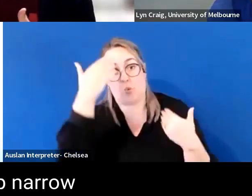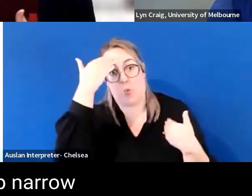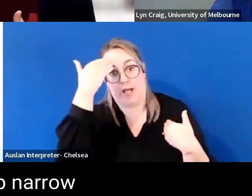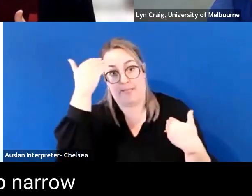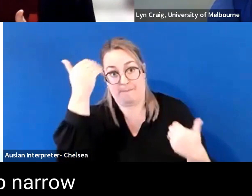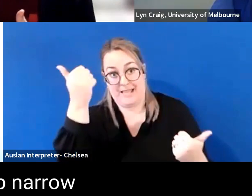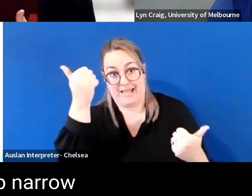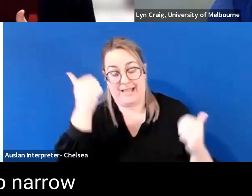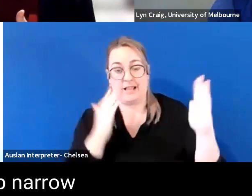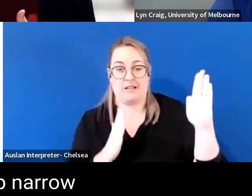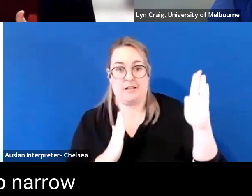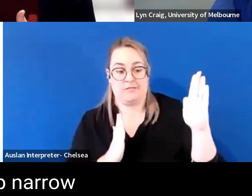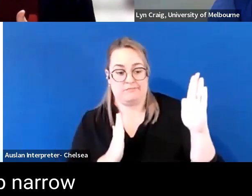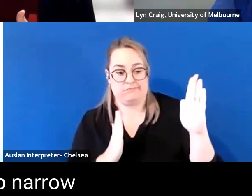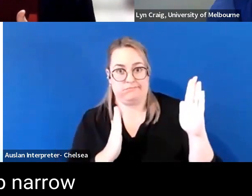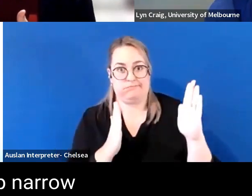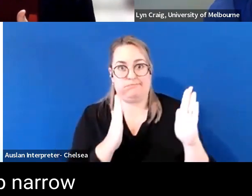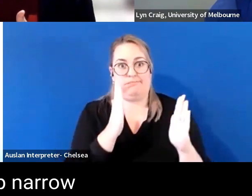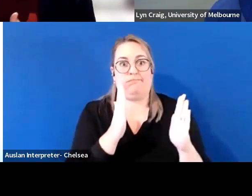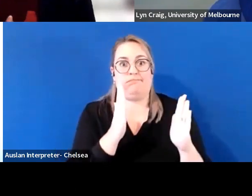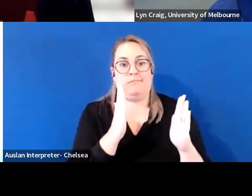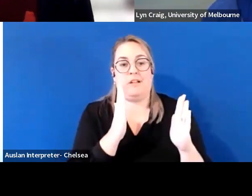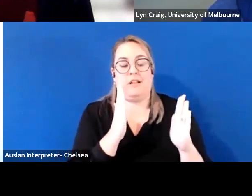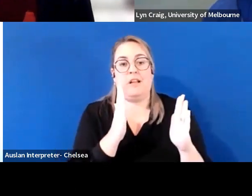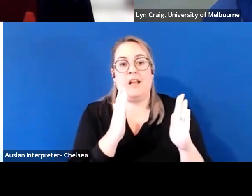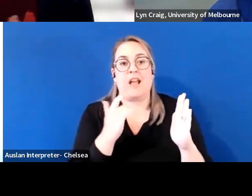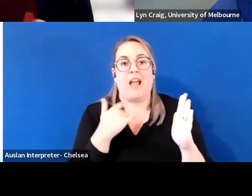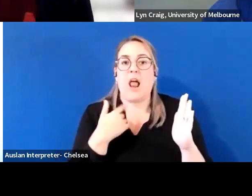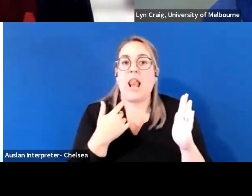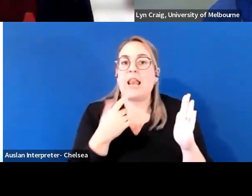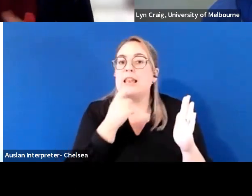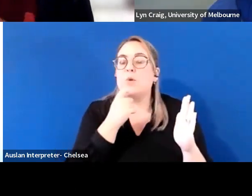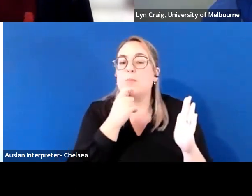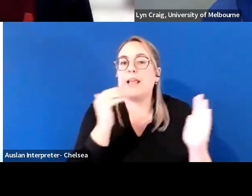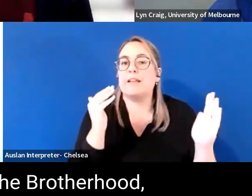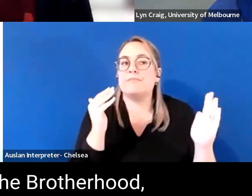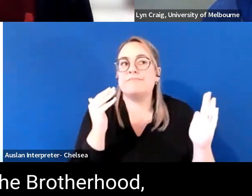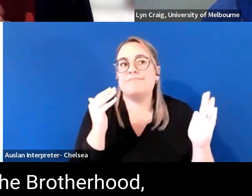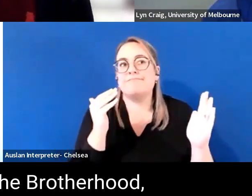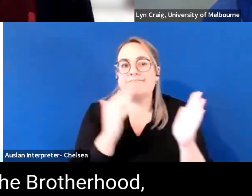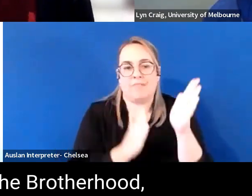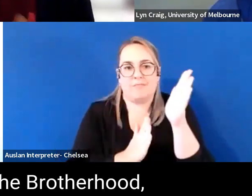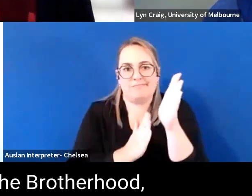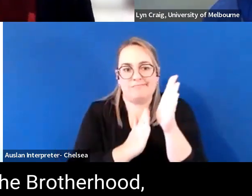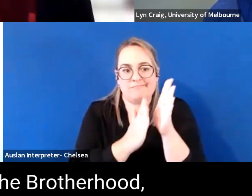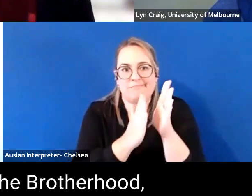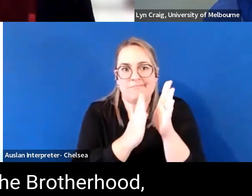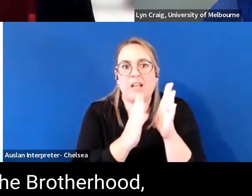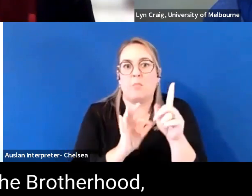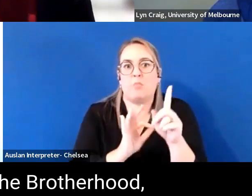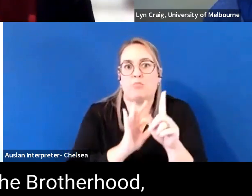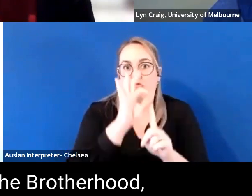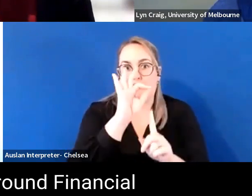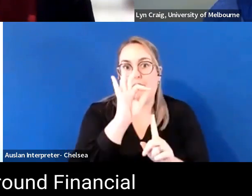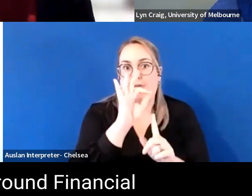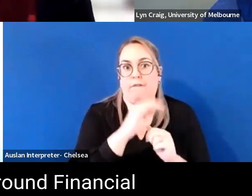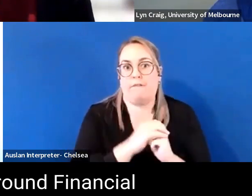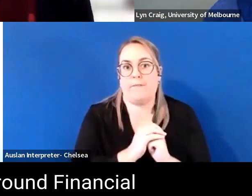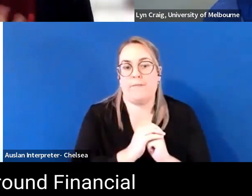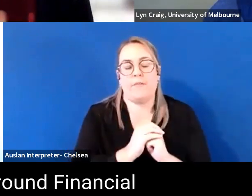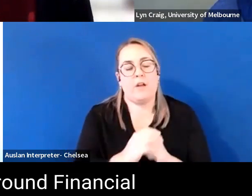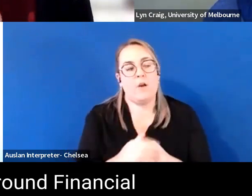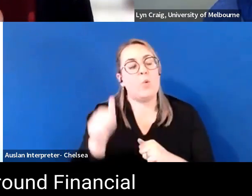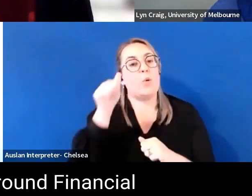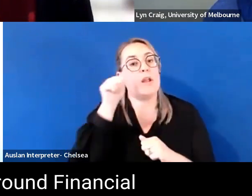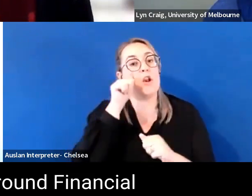gap narrow during that time. And I know, certainly with the Brotherhood, with the research that you did